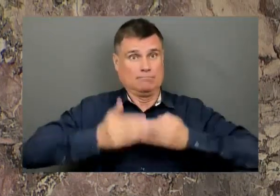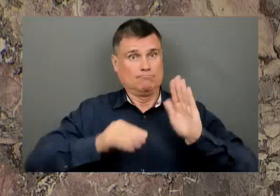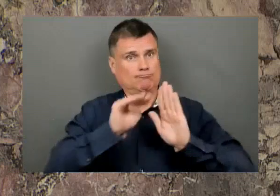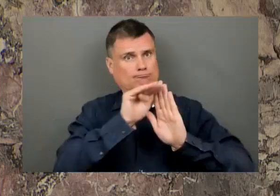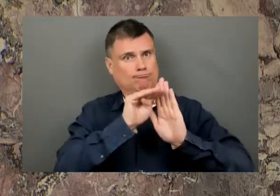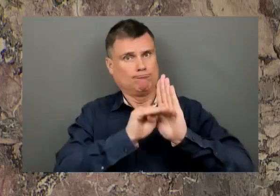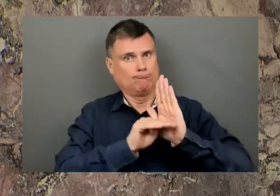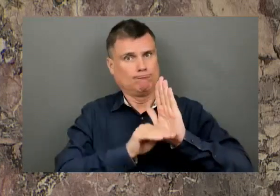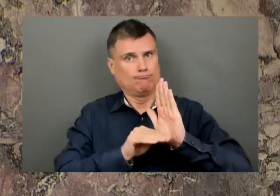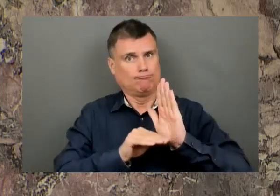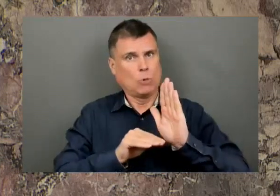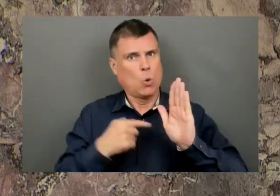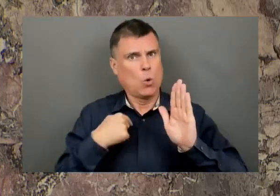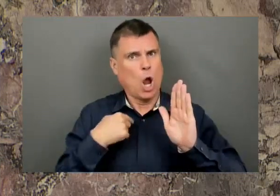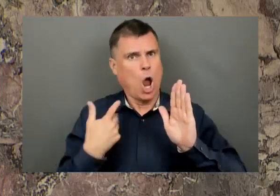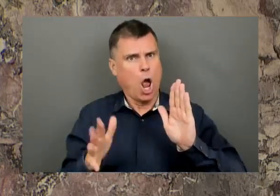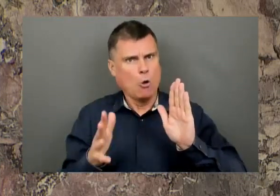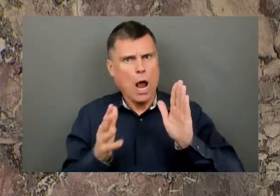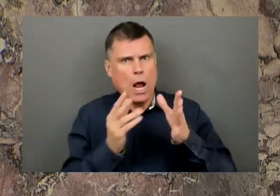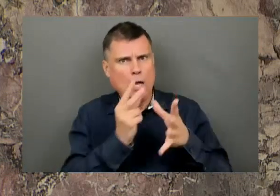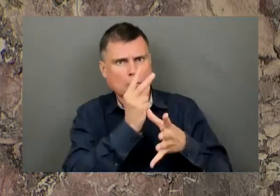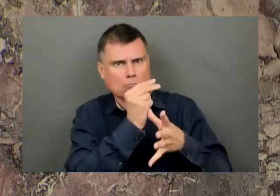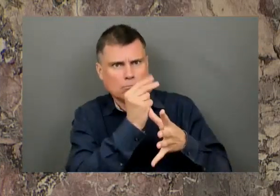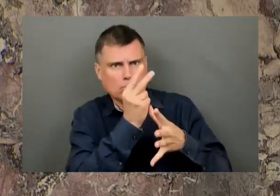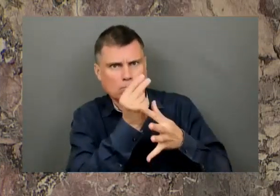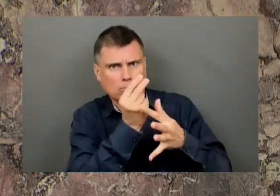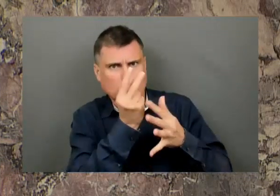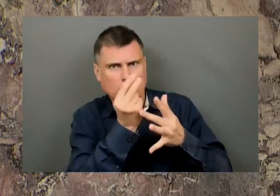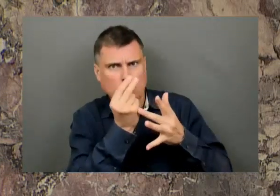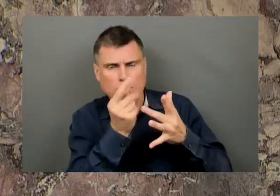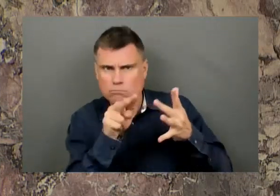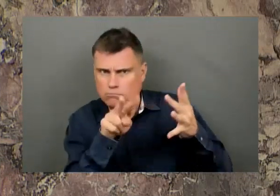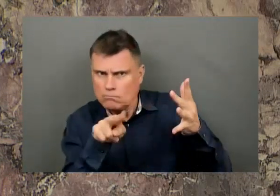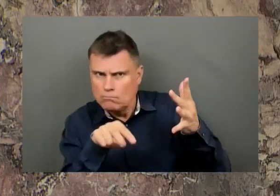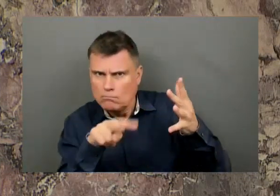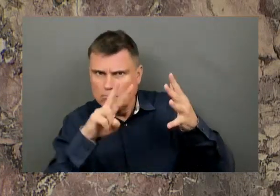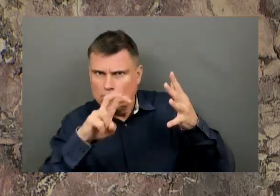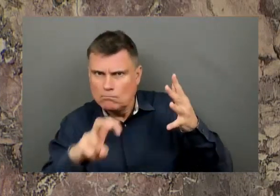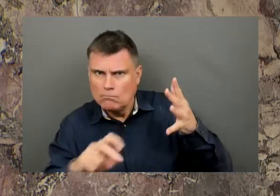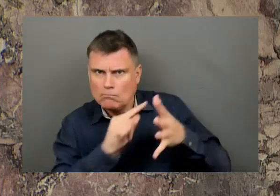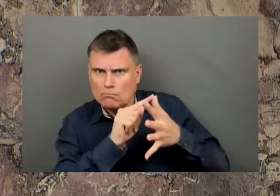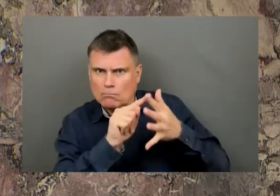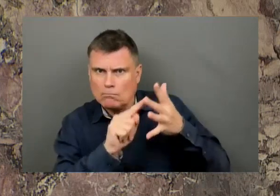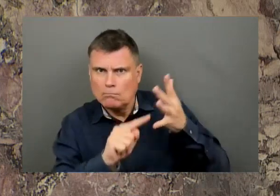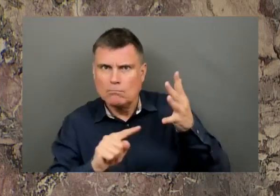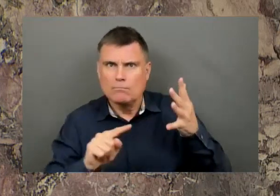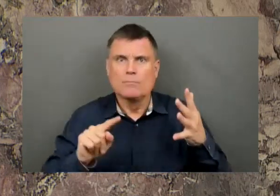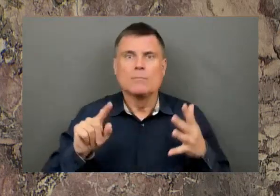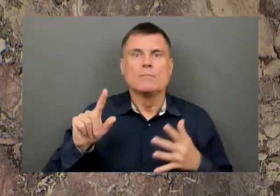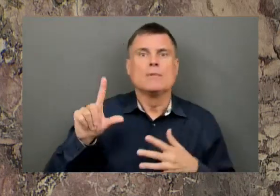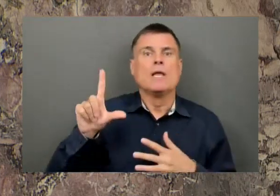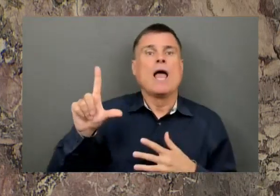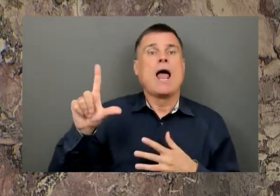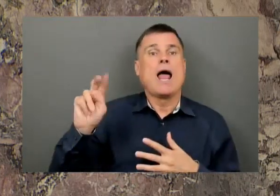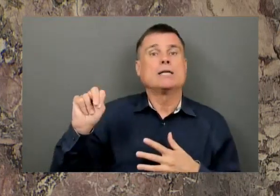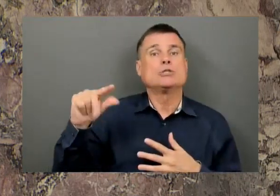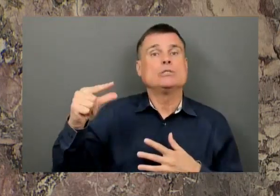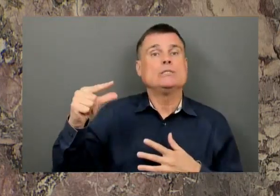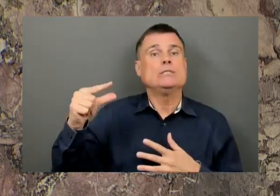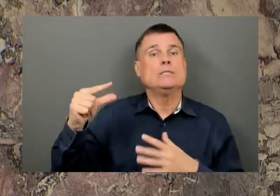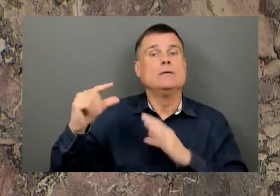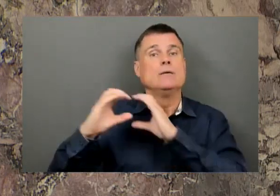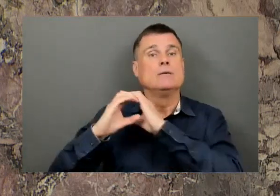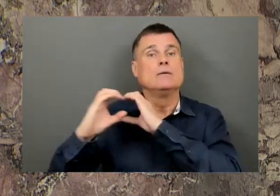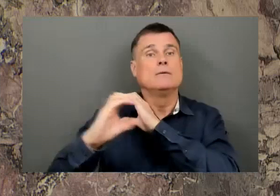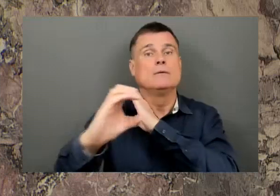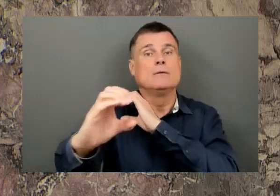LNG facilities, which includes a variety of measures that have been put in place through